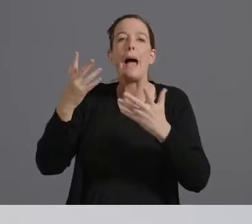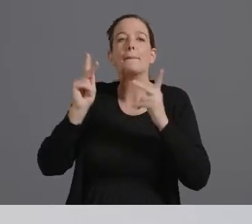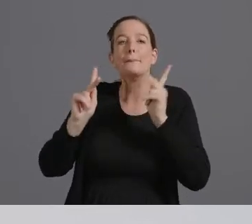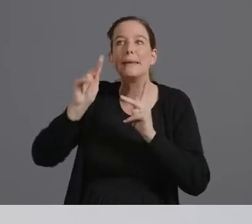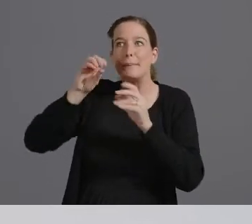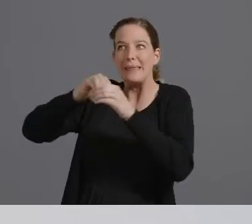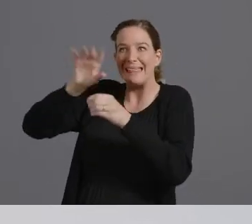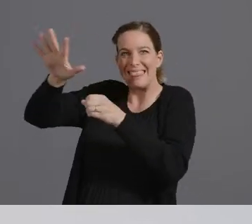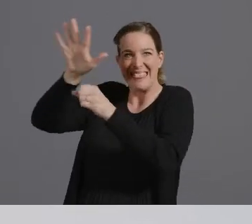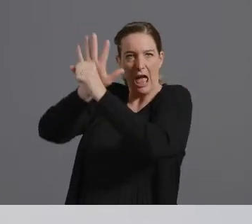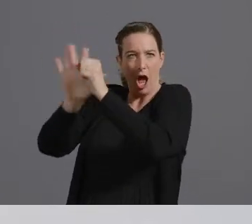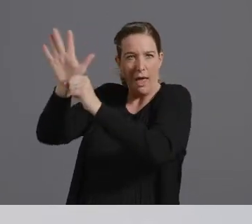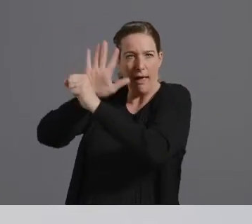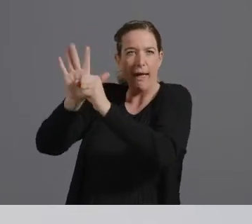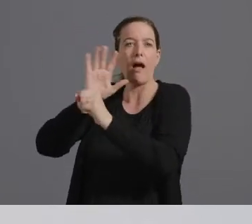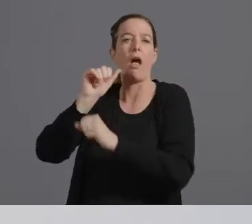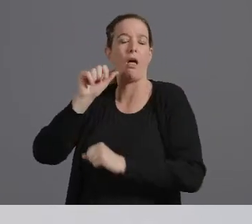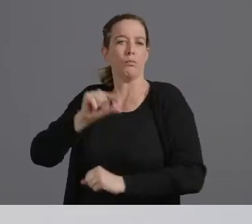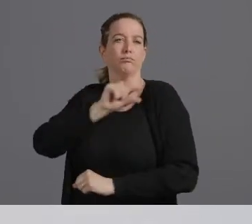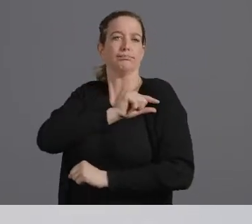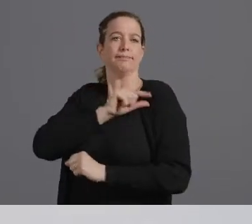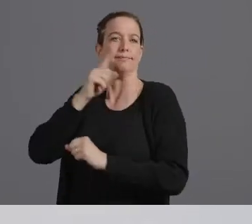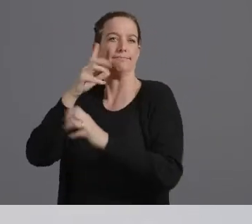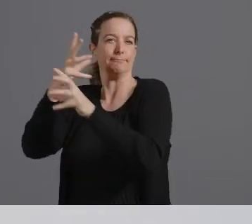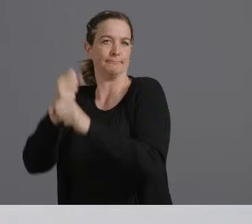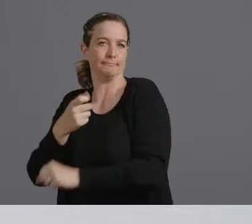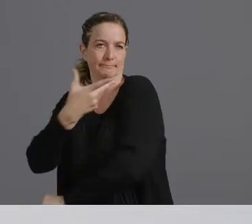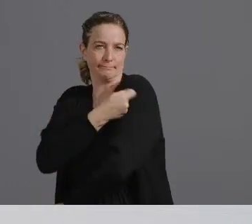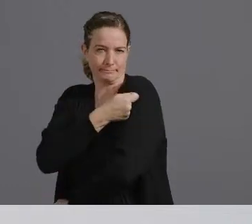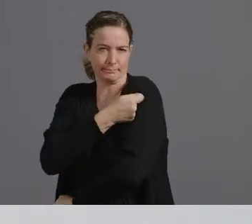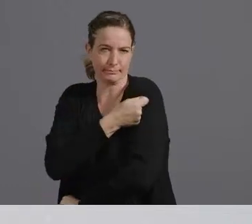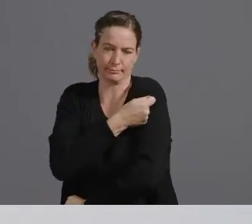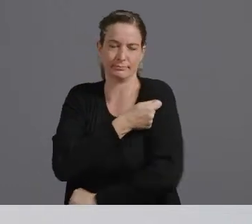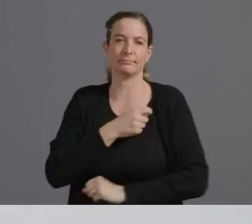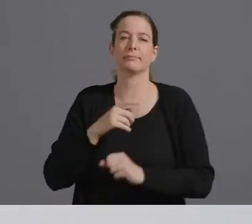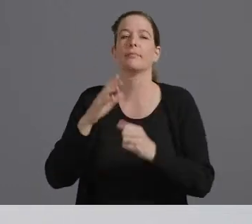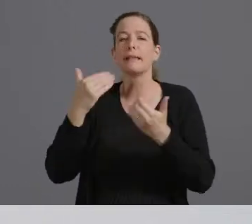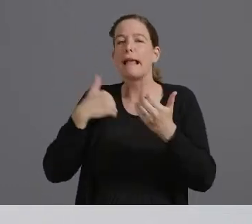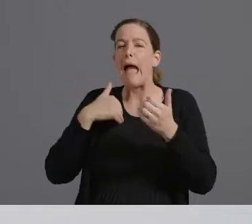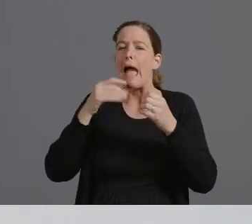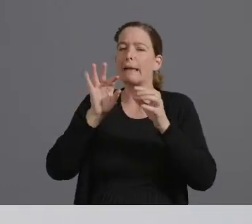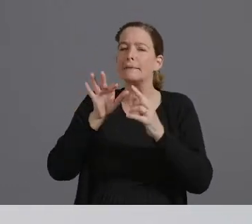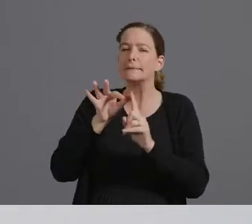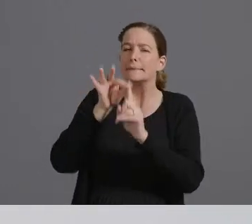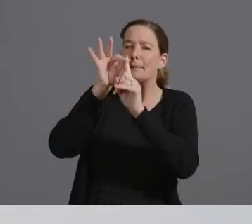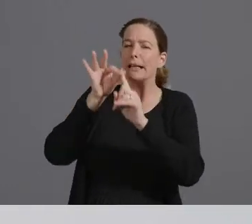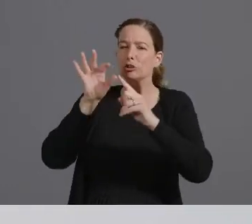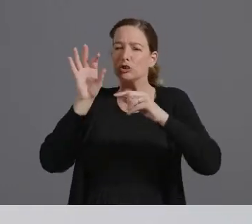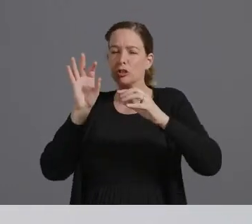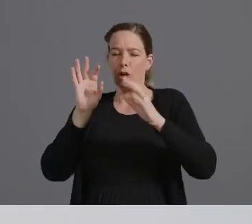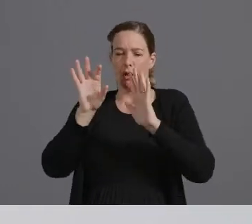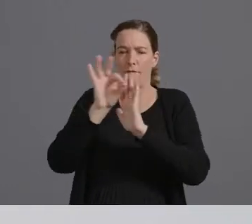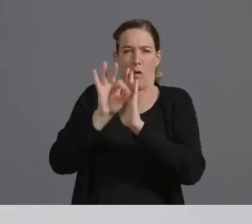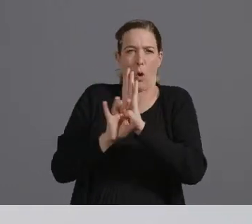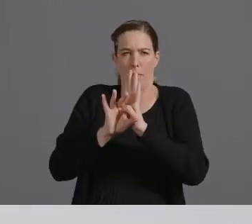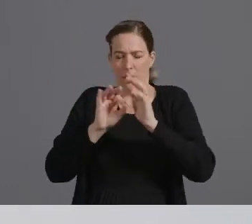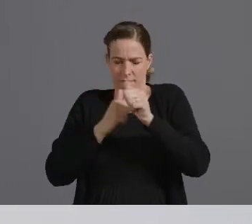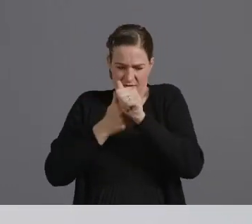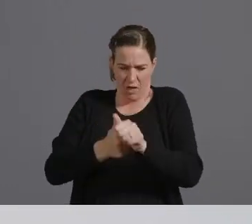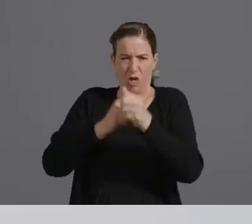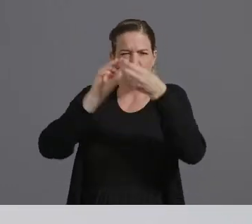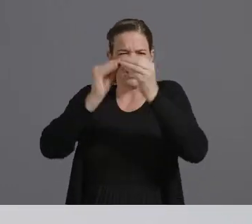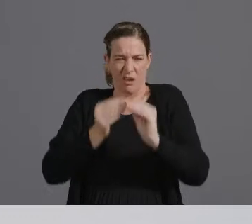it's broken down using a formula, but each of the counties should get a pro rata allocation of the Johnson & Johnson.